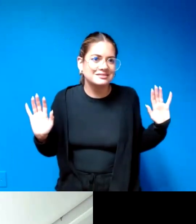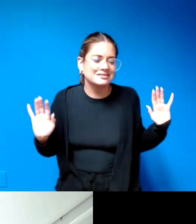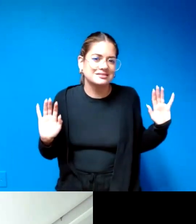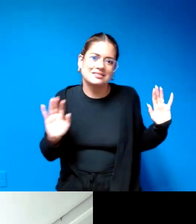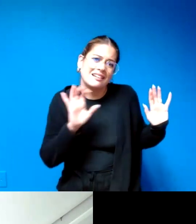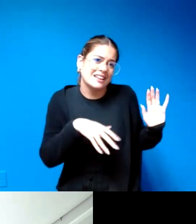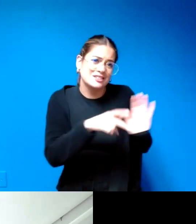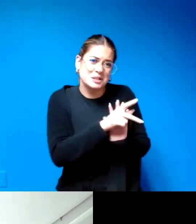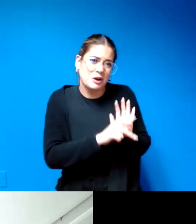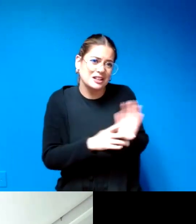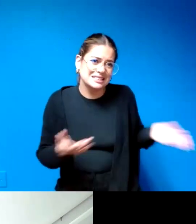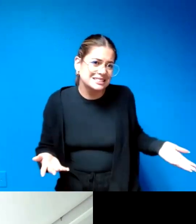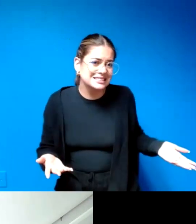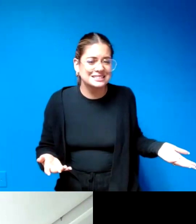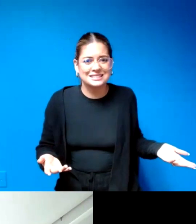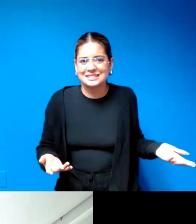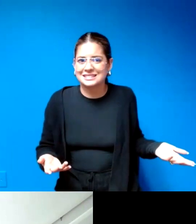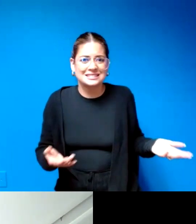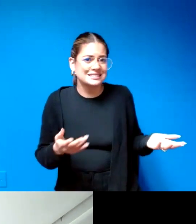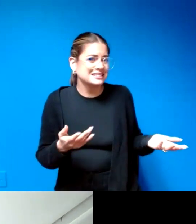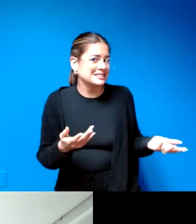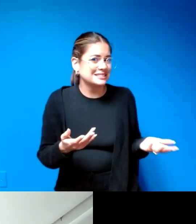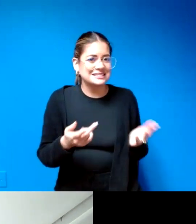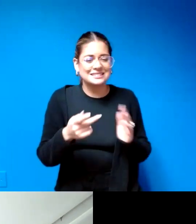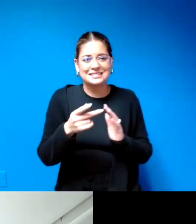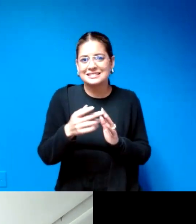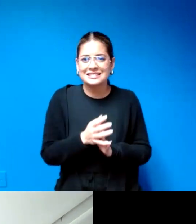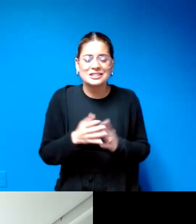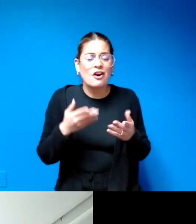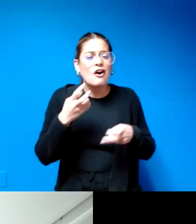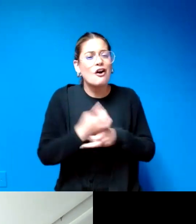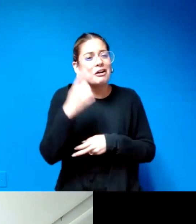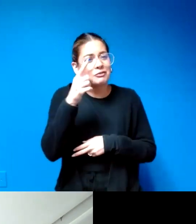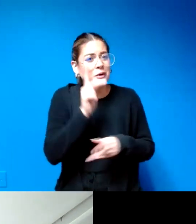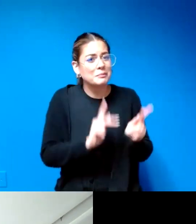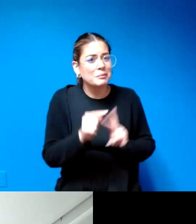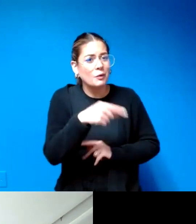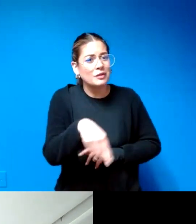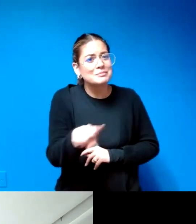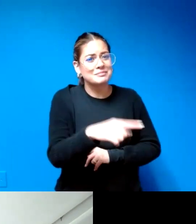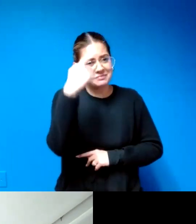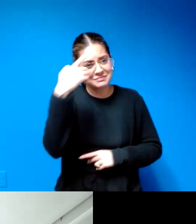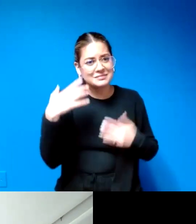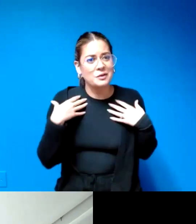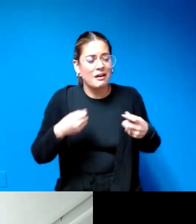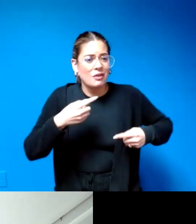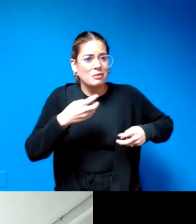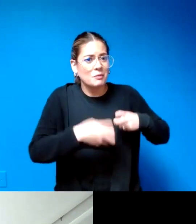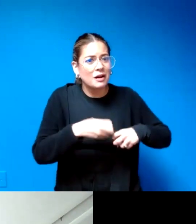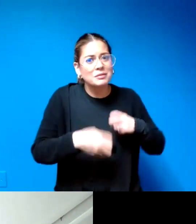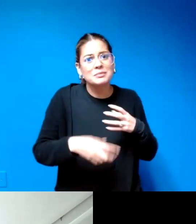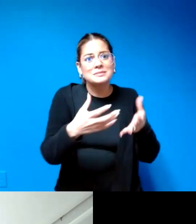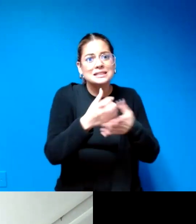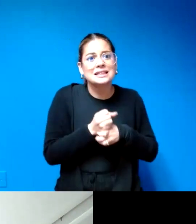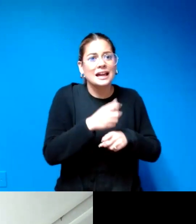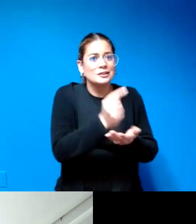policies kind of reflect the policies are, it's very, very hard for people with early psychosis to get treatment, right? That's a